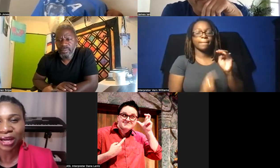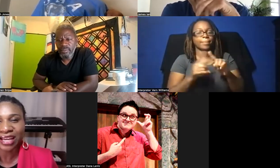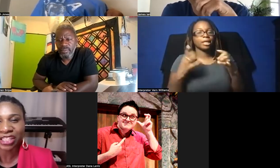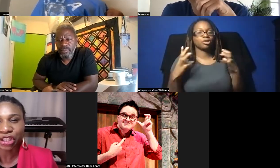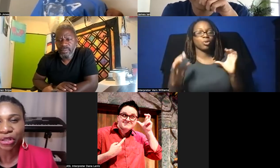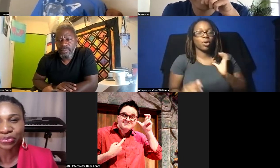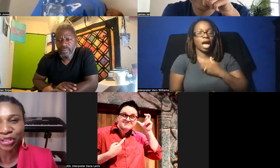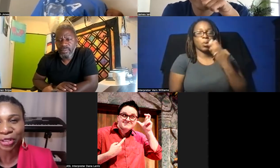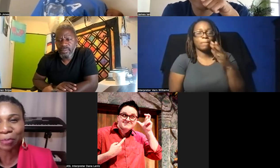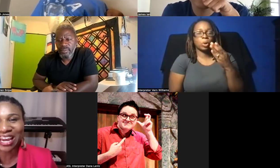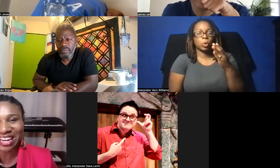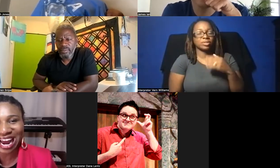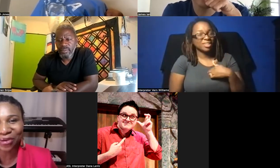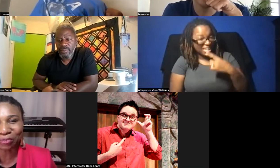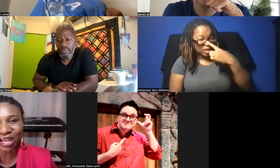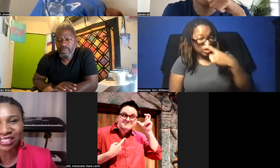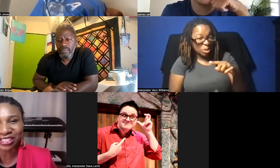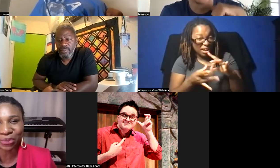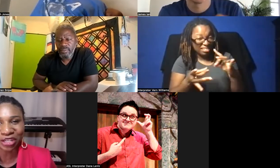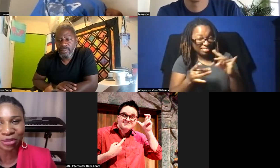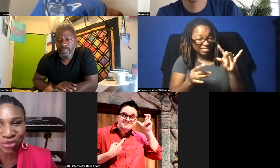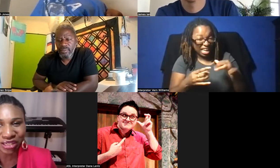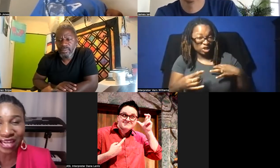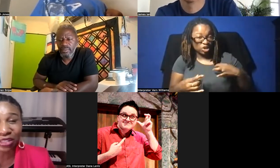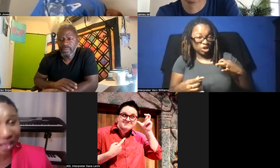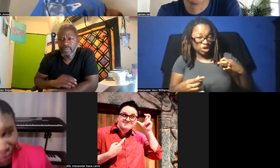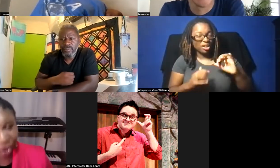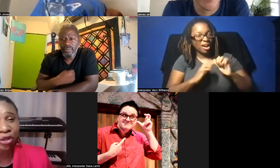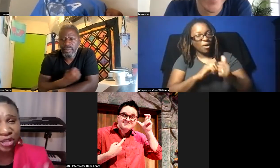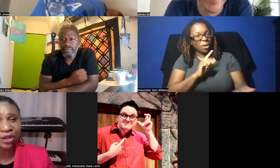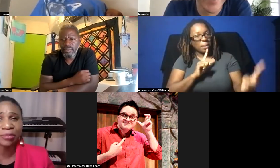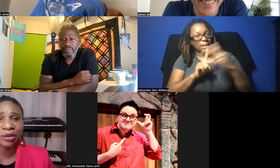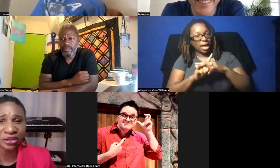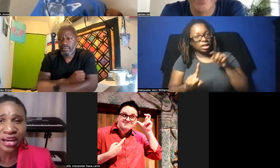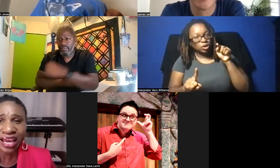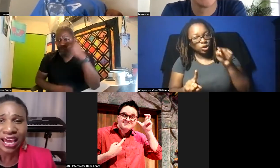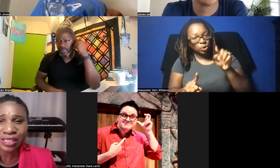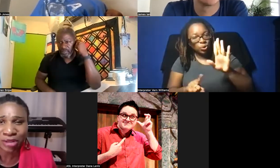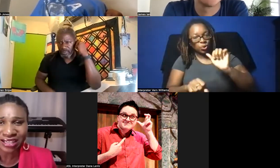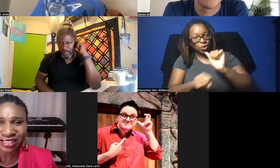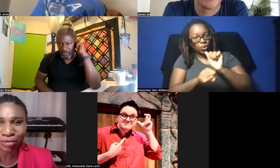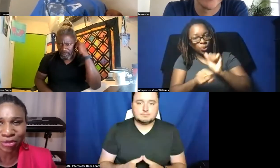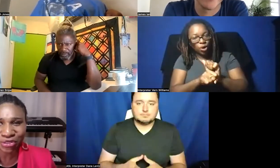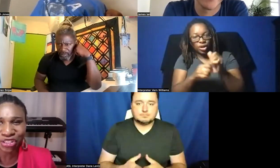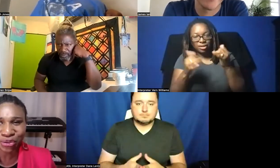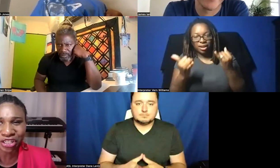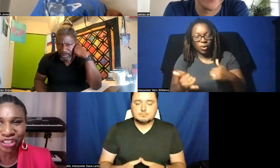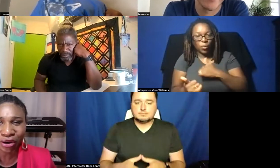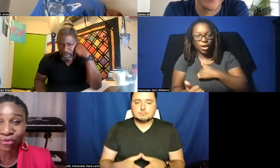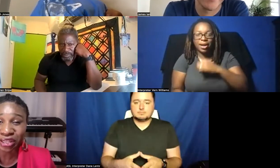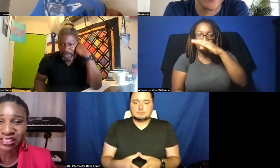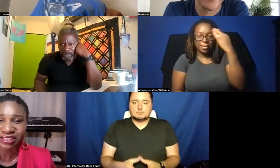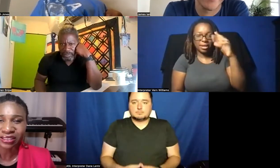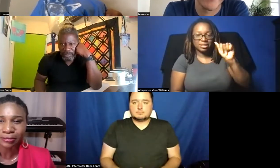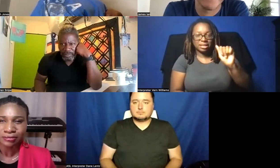talk about that shirt for a little bit and how it applies to you and your music and to like what we're talking about here as Black disabled musicians trying to share